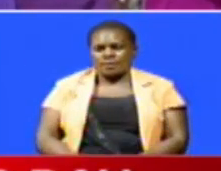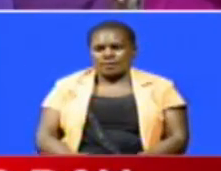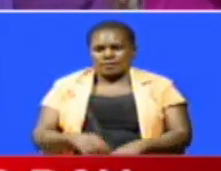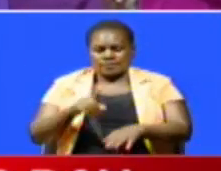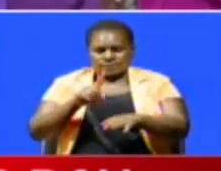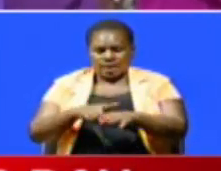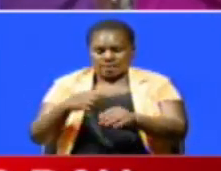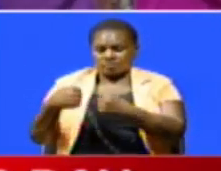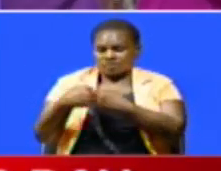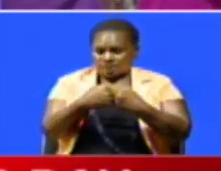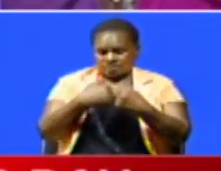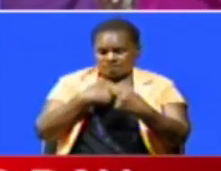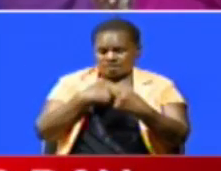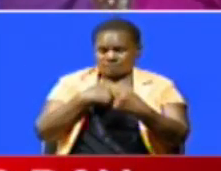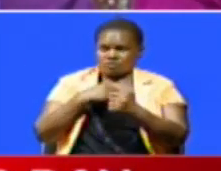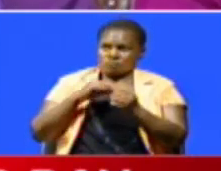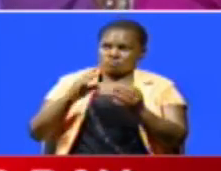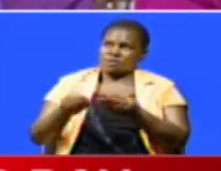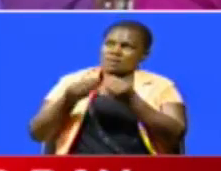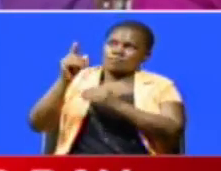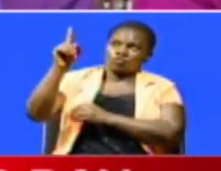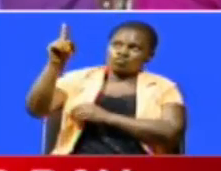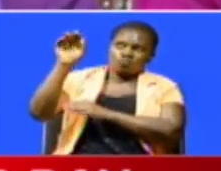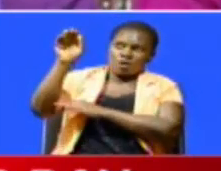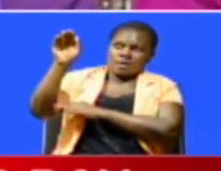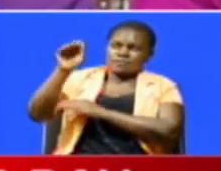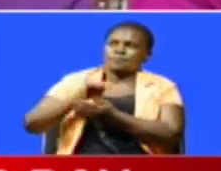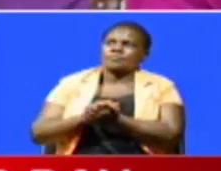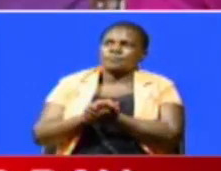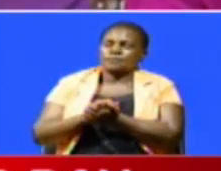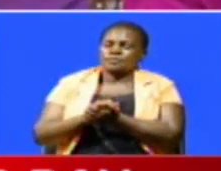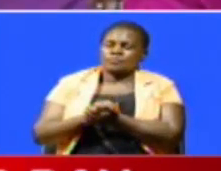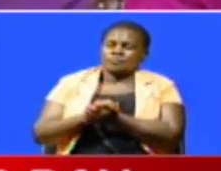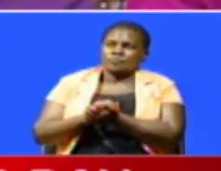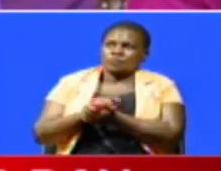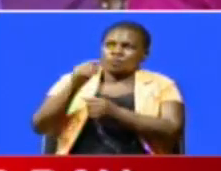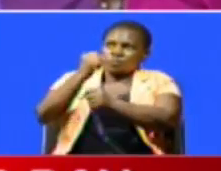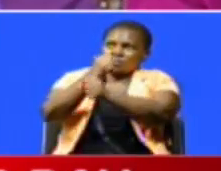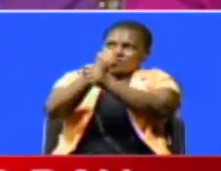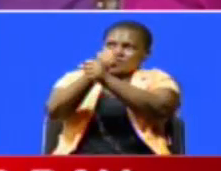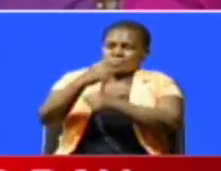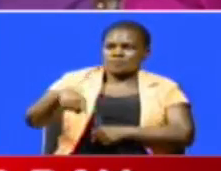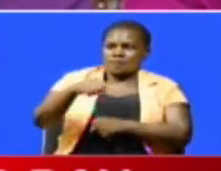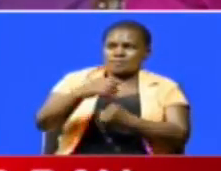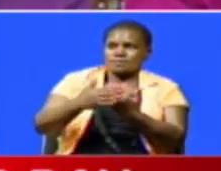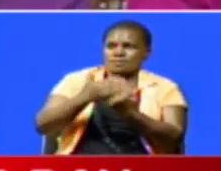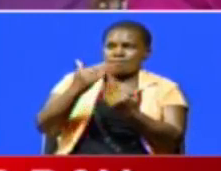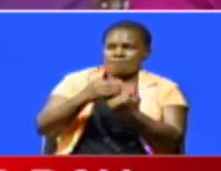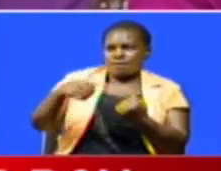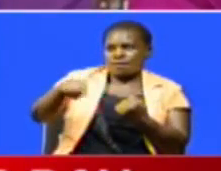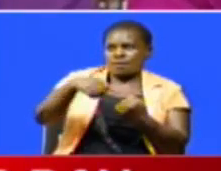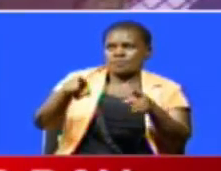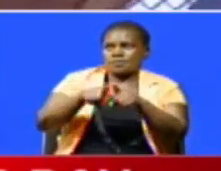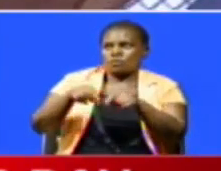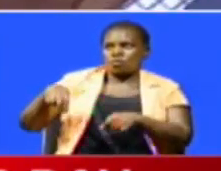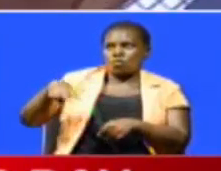When we have challenges, God, we turn to you. And you are ever God to protect us, to care for us, and